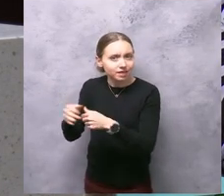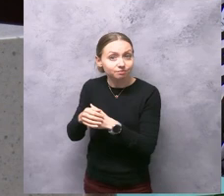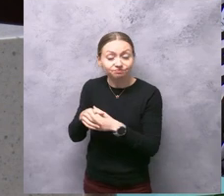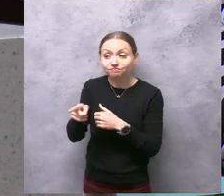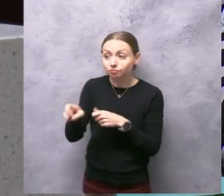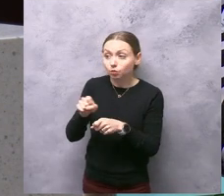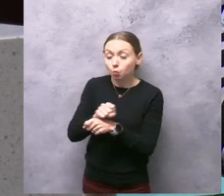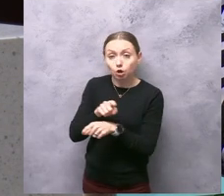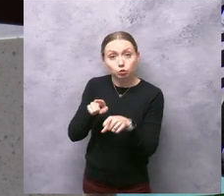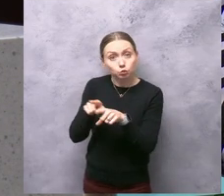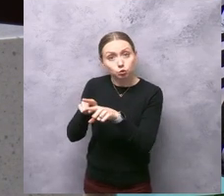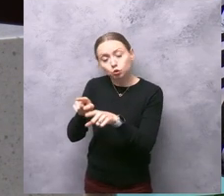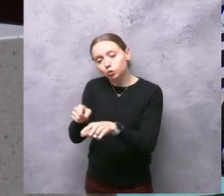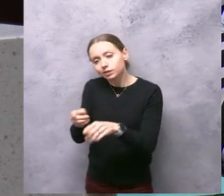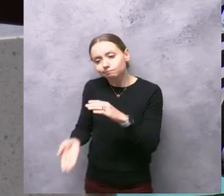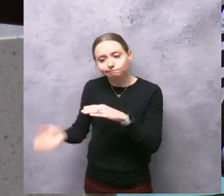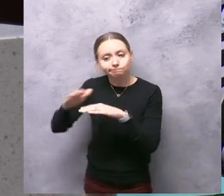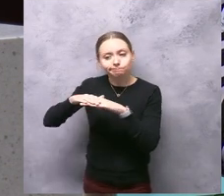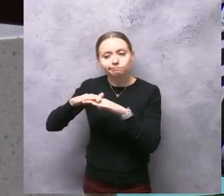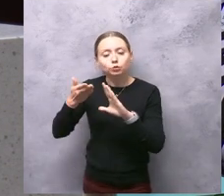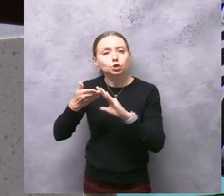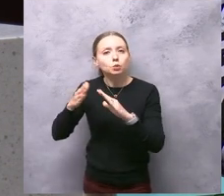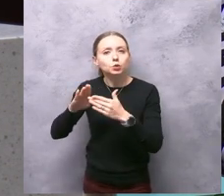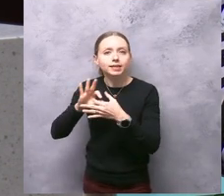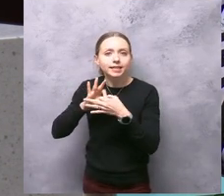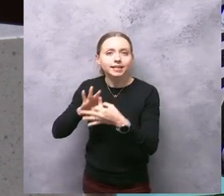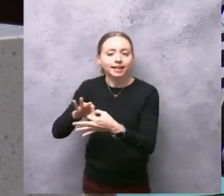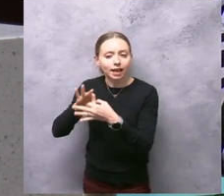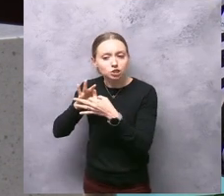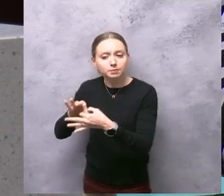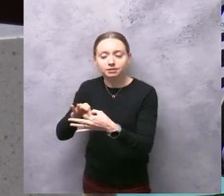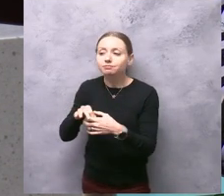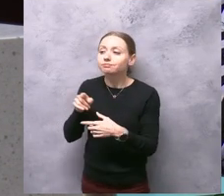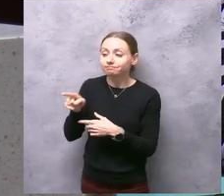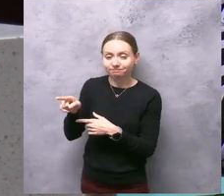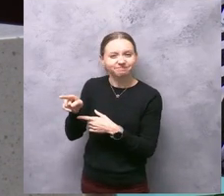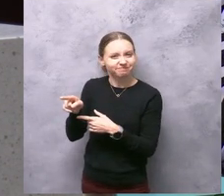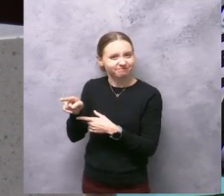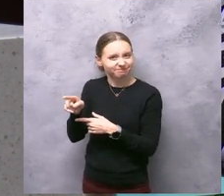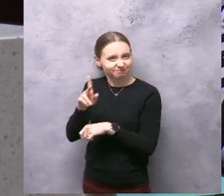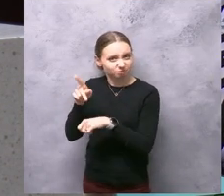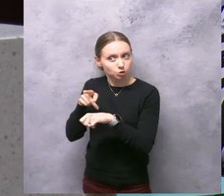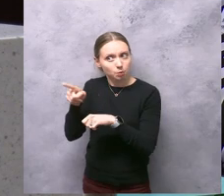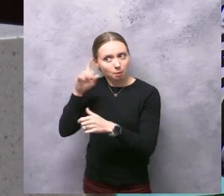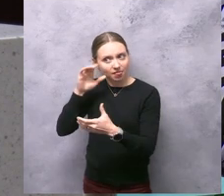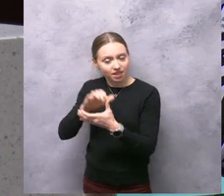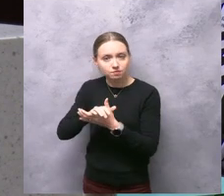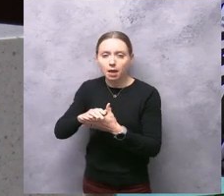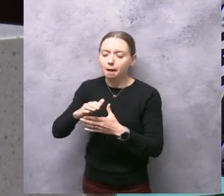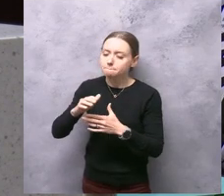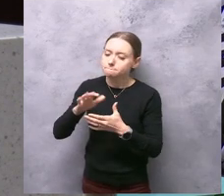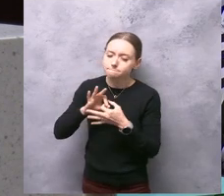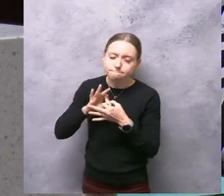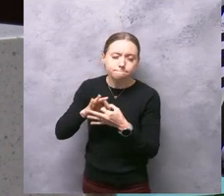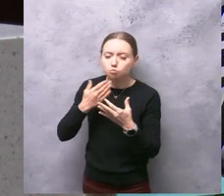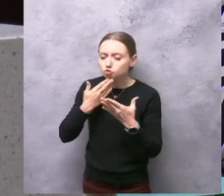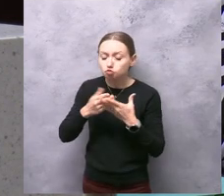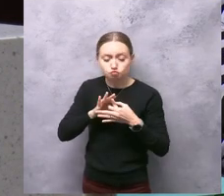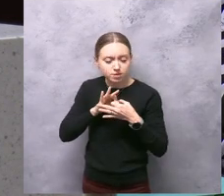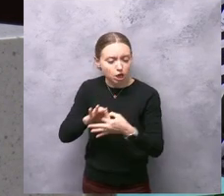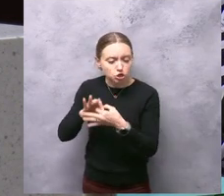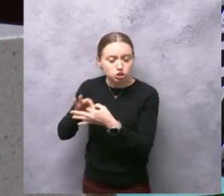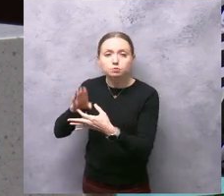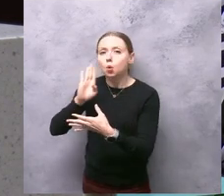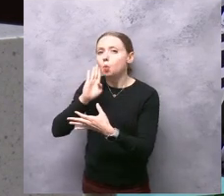to increase community engagement, and she believes that building rapport and creating those relationships that will bless